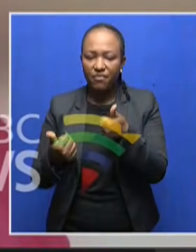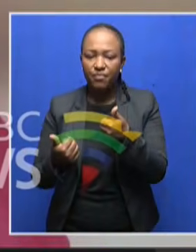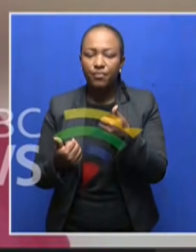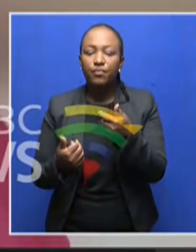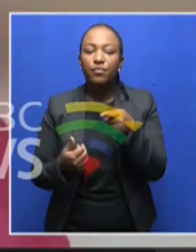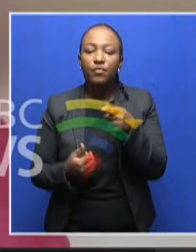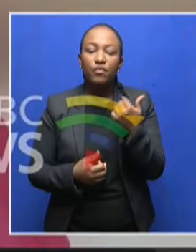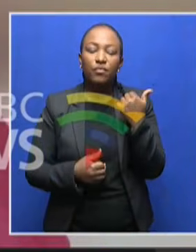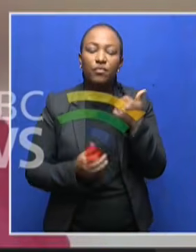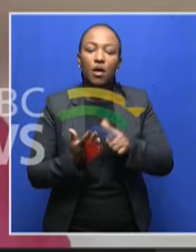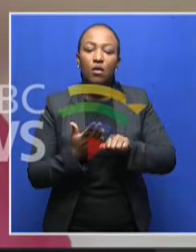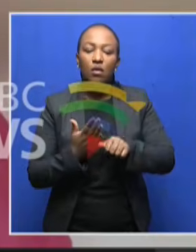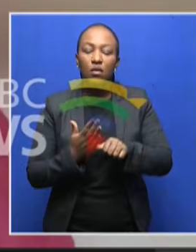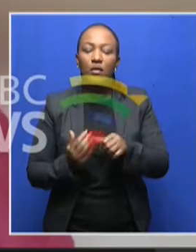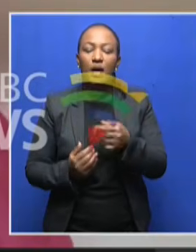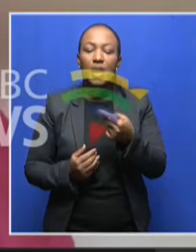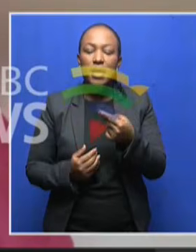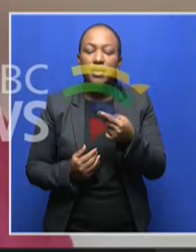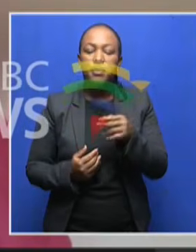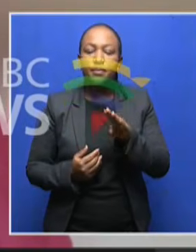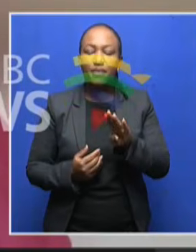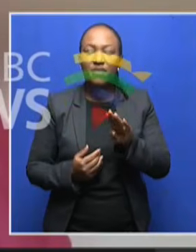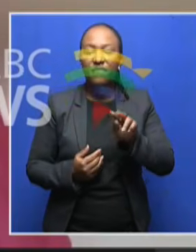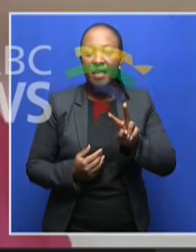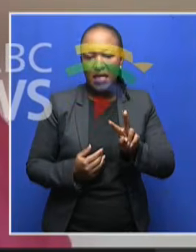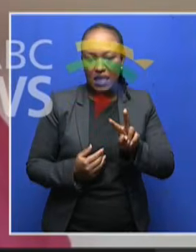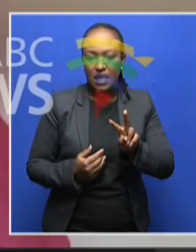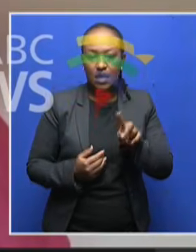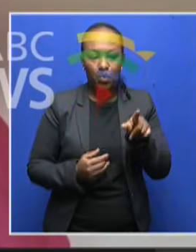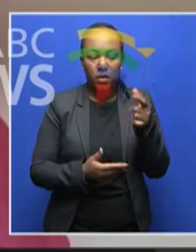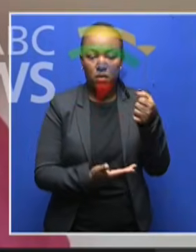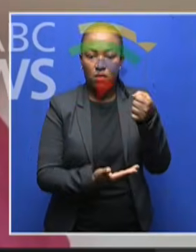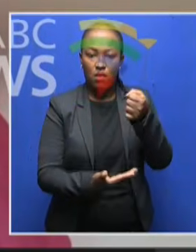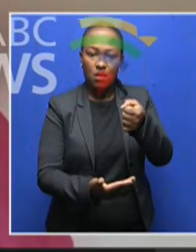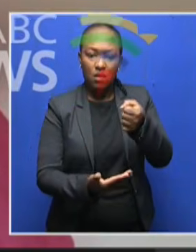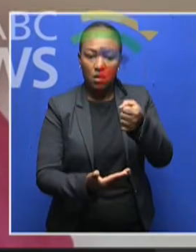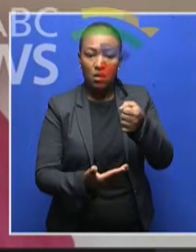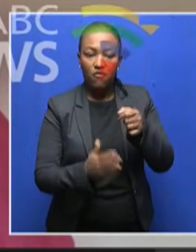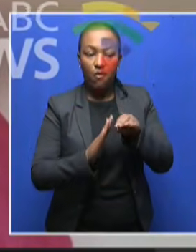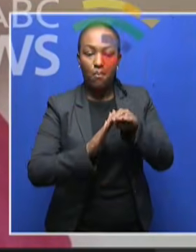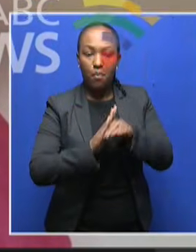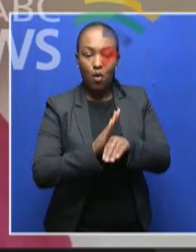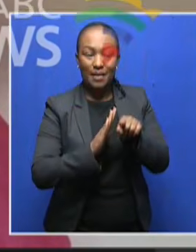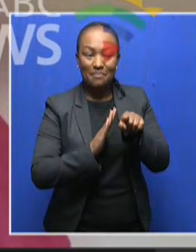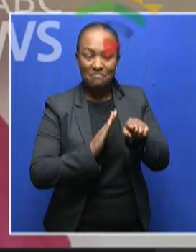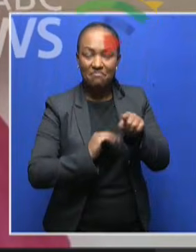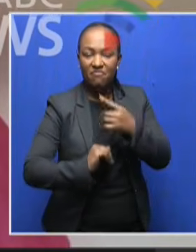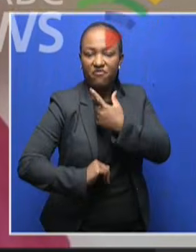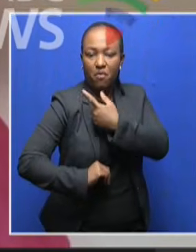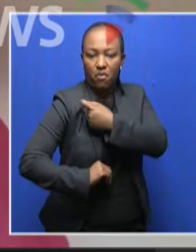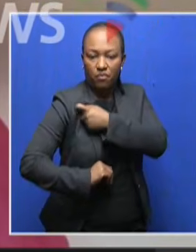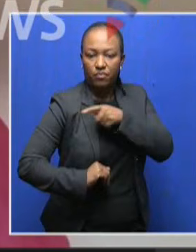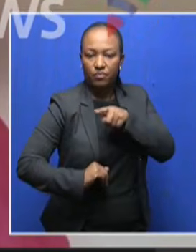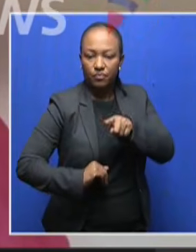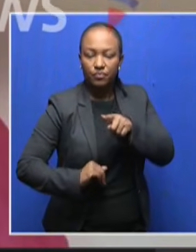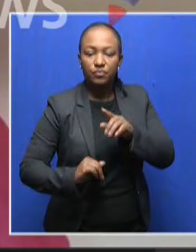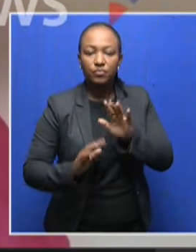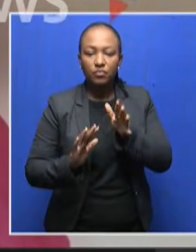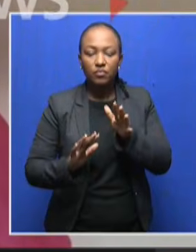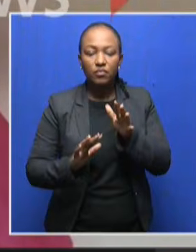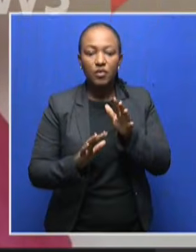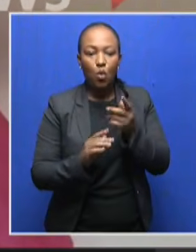conditional grant for the HPV vaccine, where funding is specifically protected for that program. But ring fencing is not the only solution, and